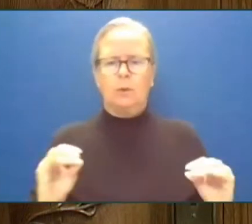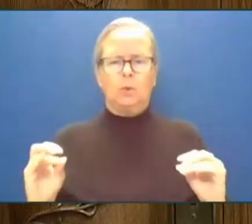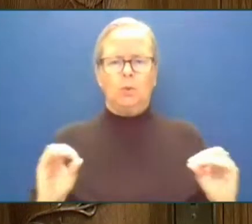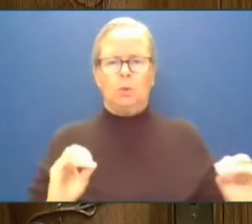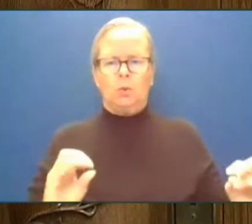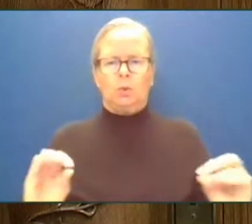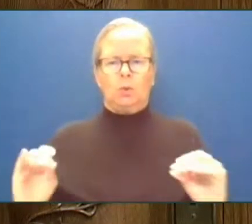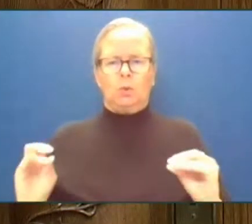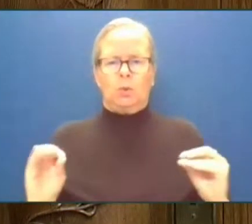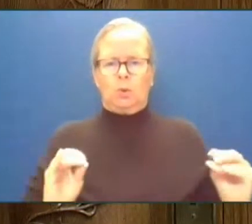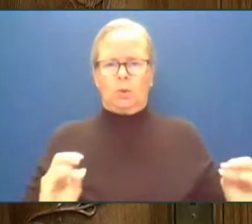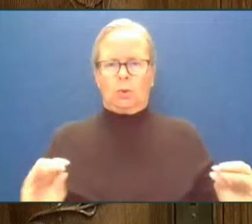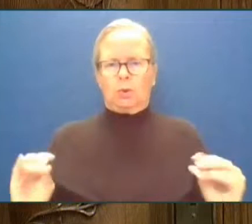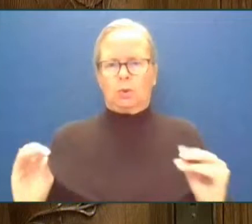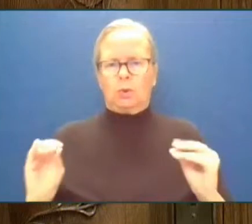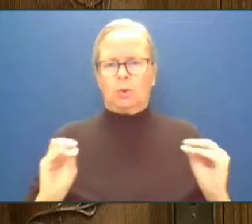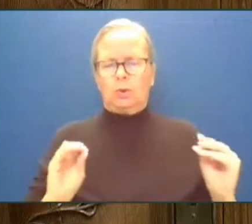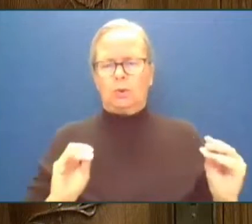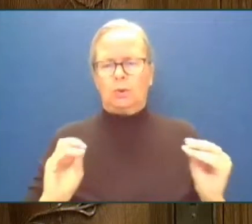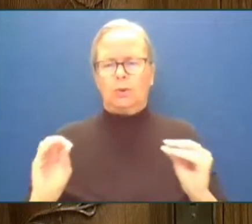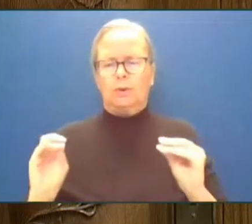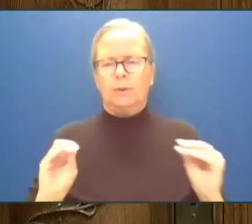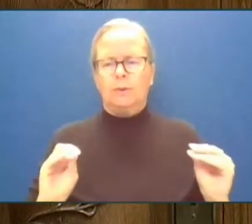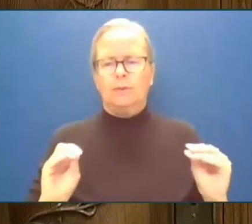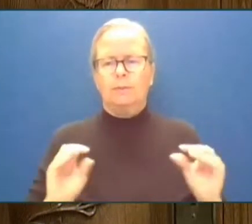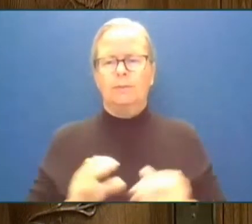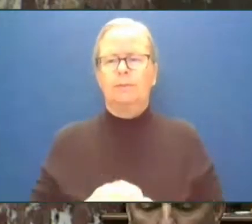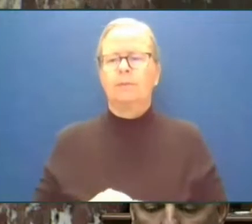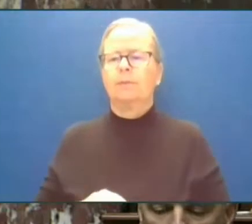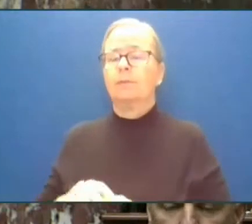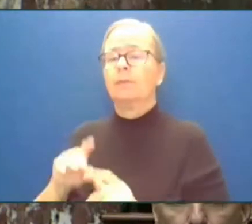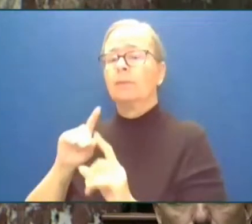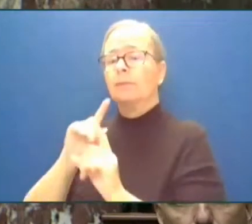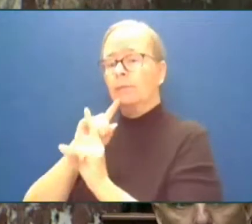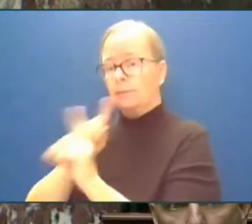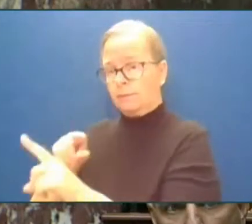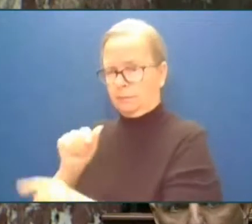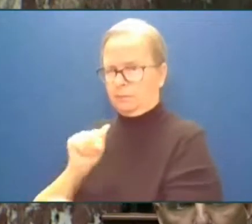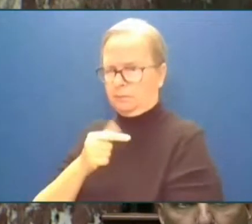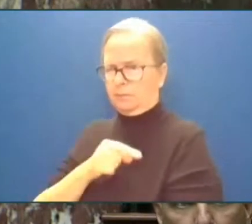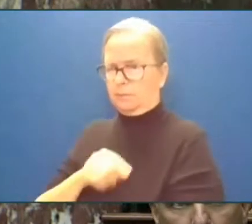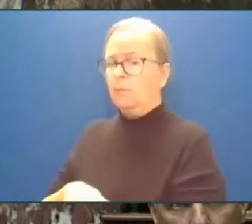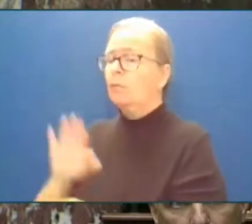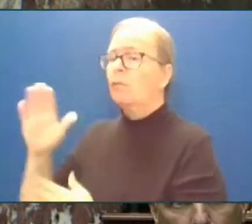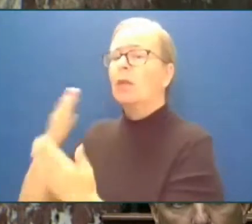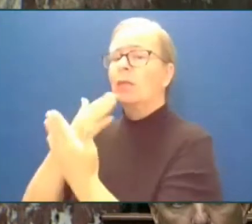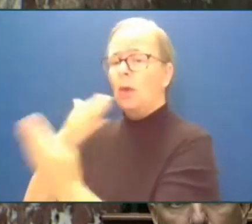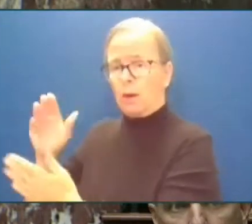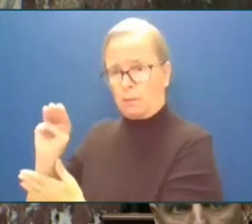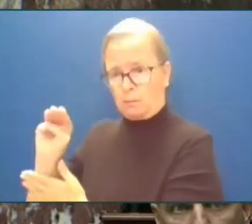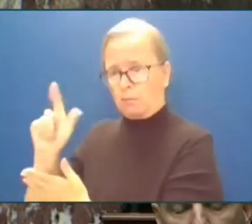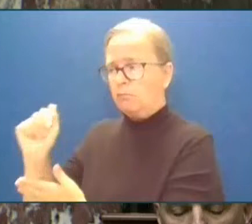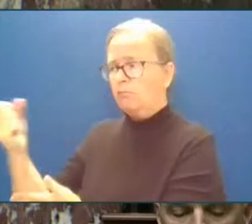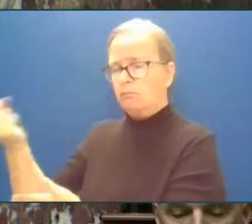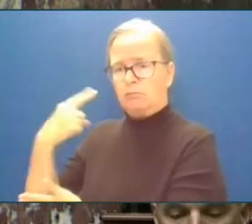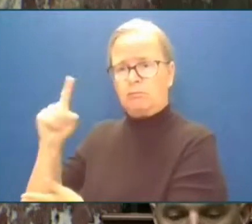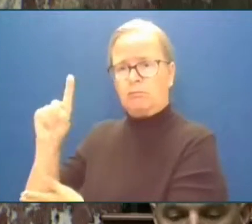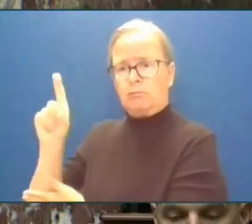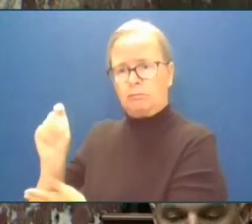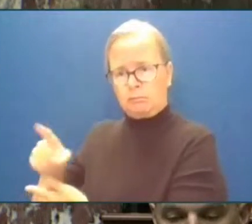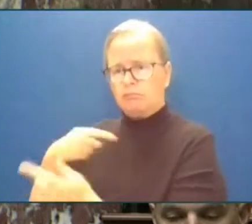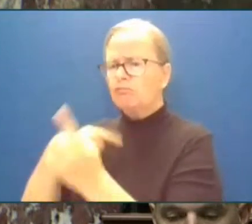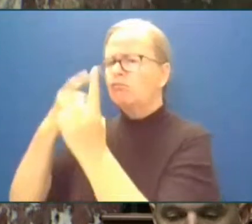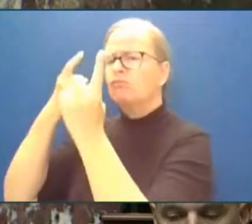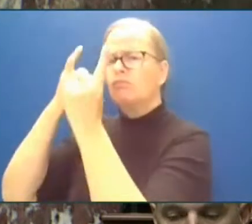Attorney General. Well, I thank the honourable member for Abbotsford West for his question. I agree with him entirely. People in our